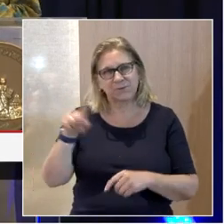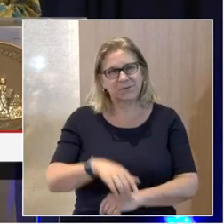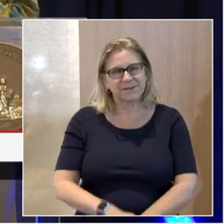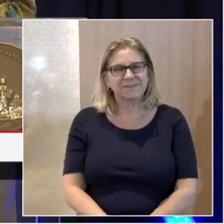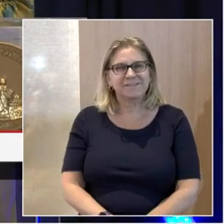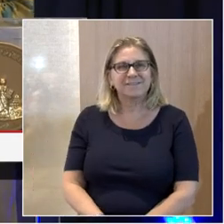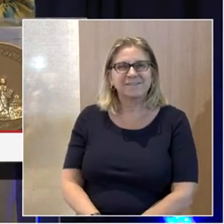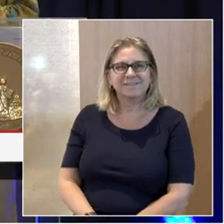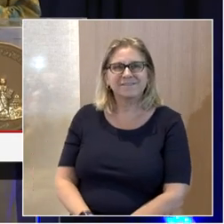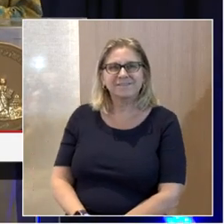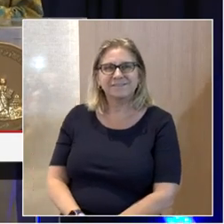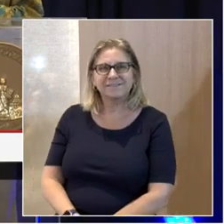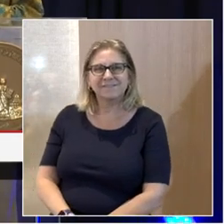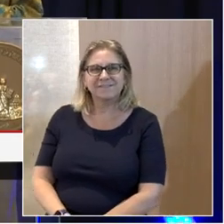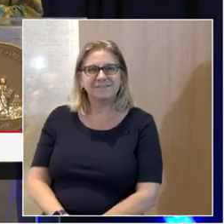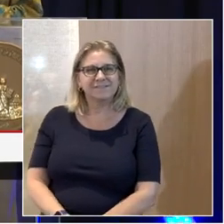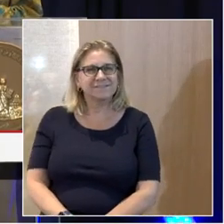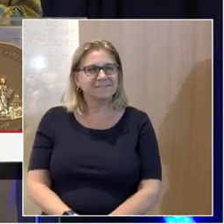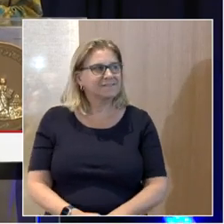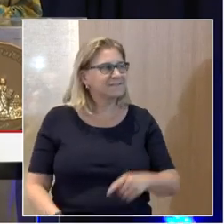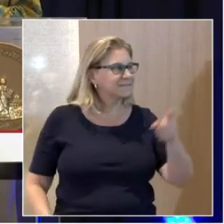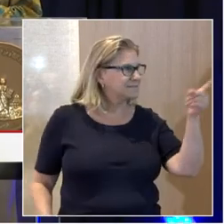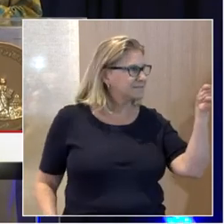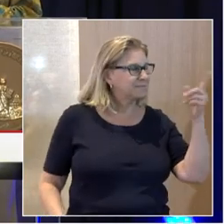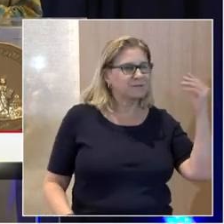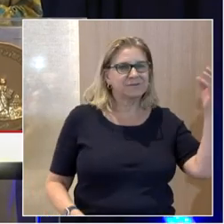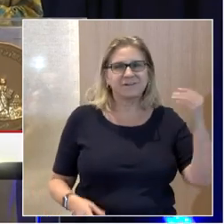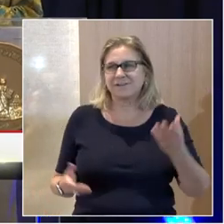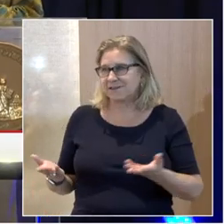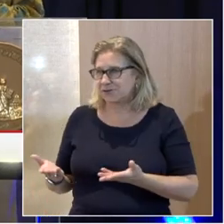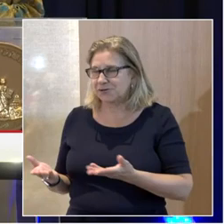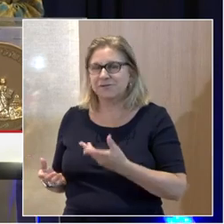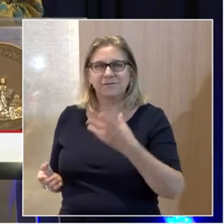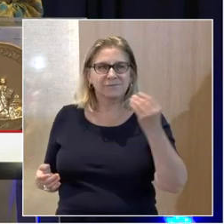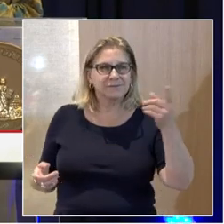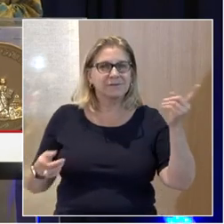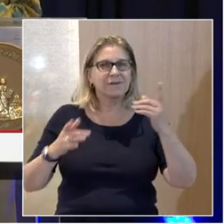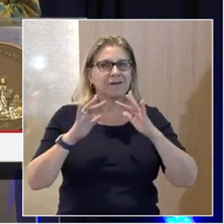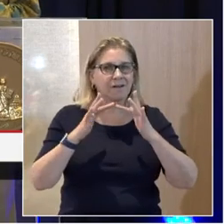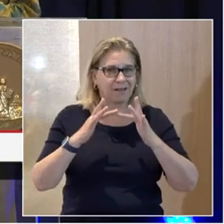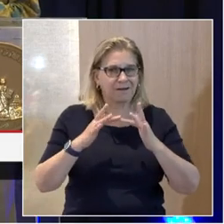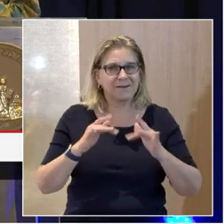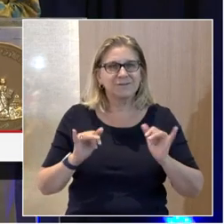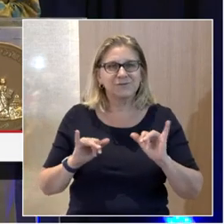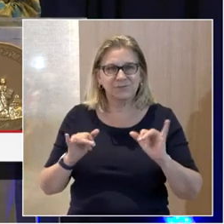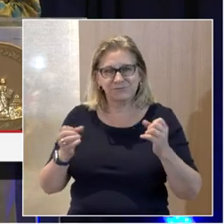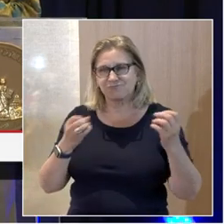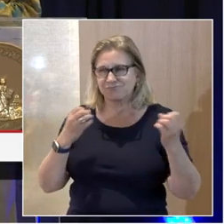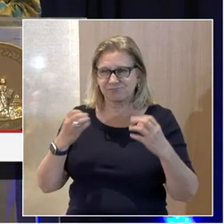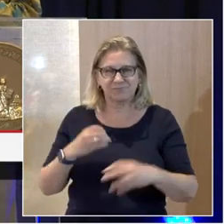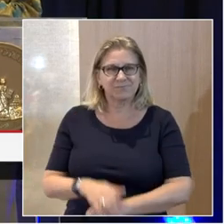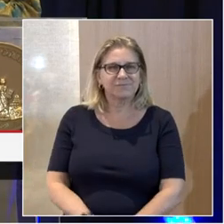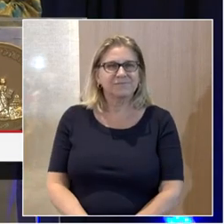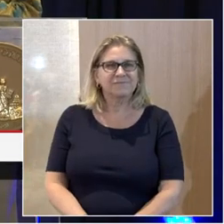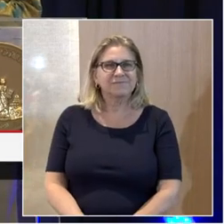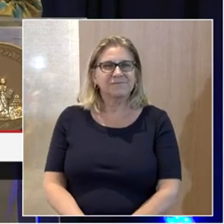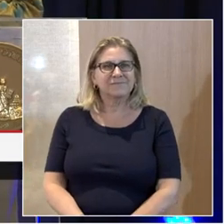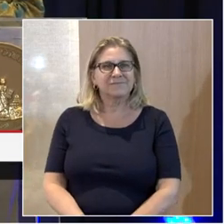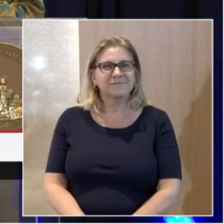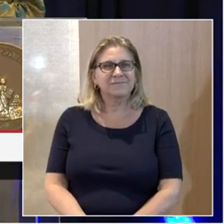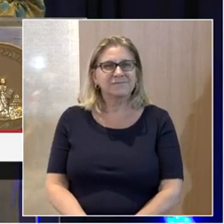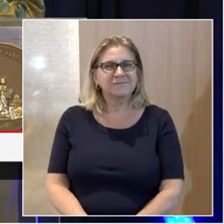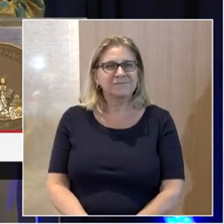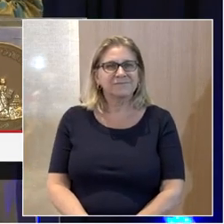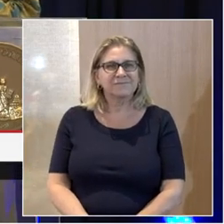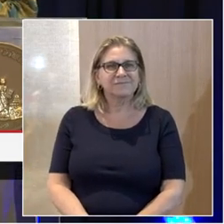folks outside in the big hall to give feedback and input. And we don't want you to see this as a one and